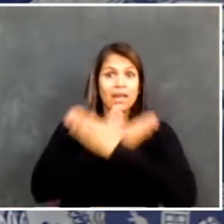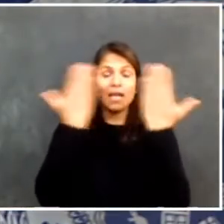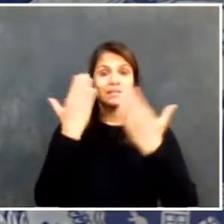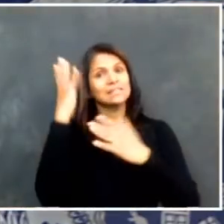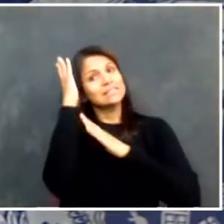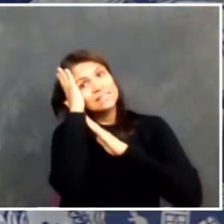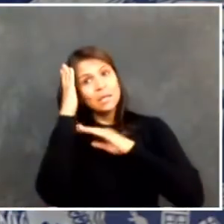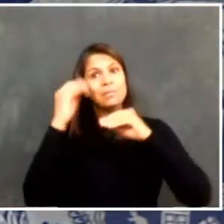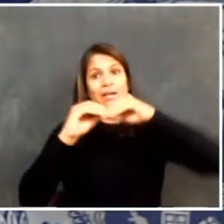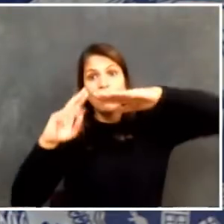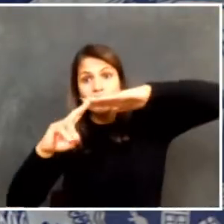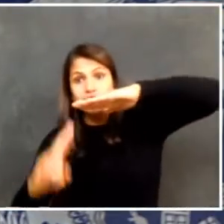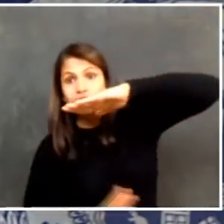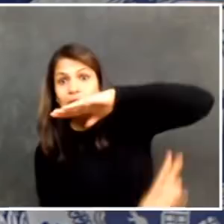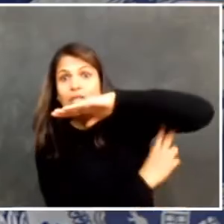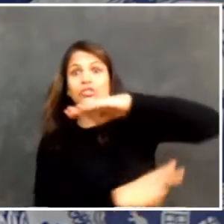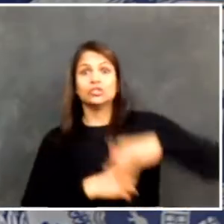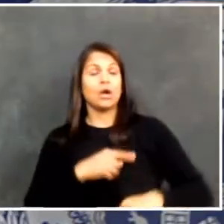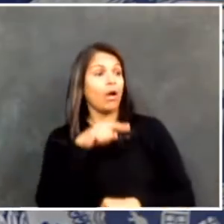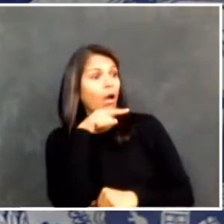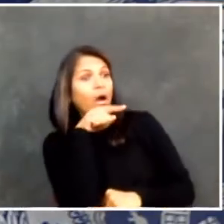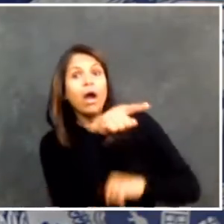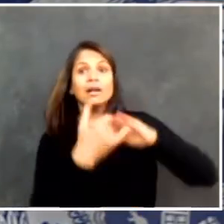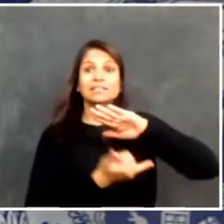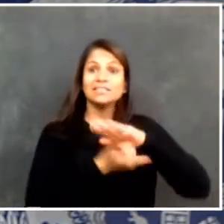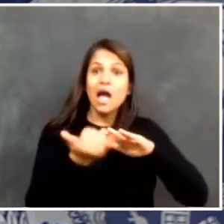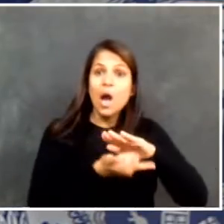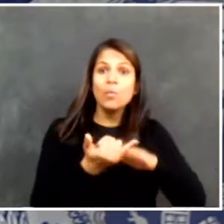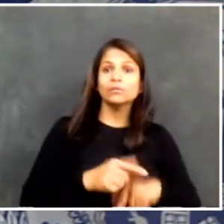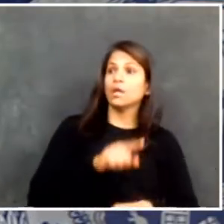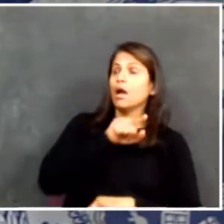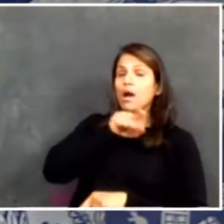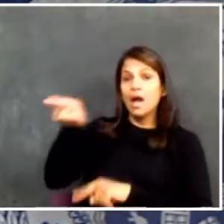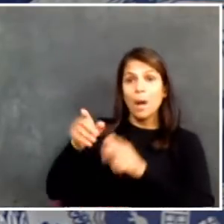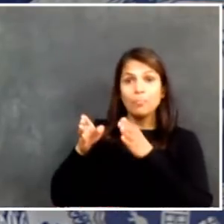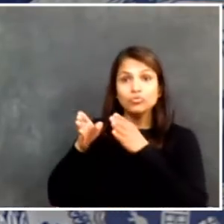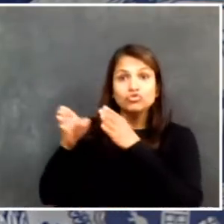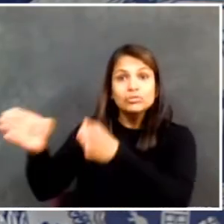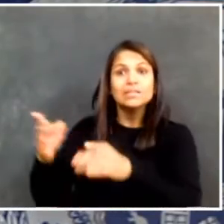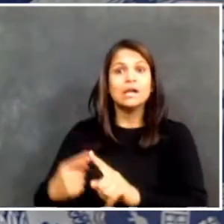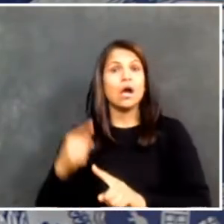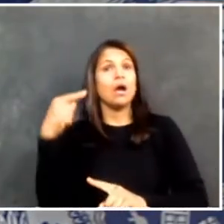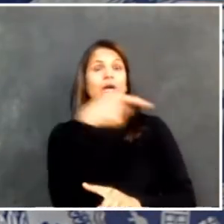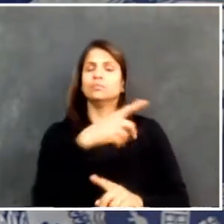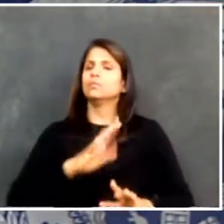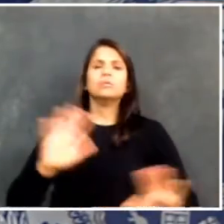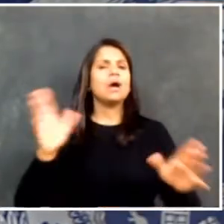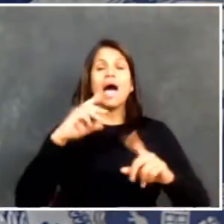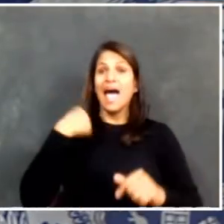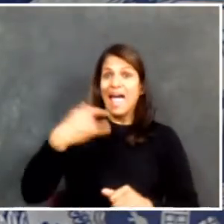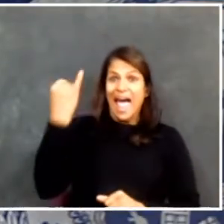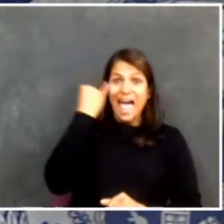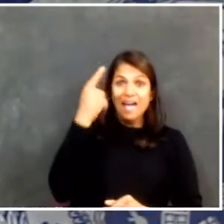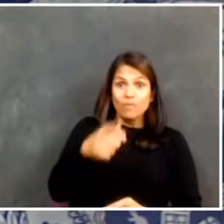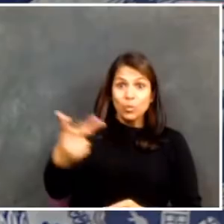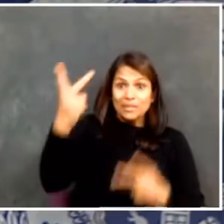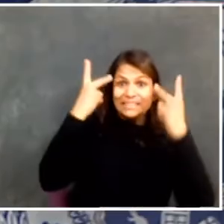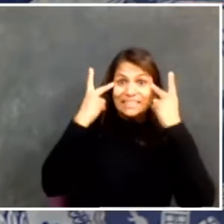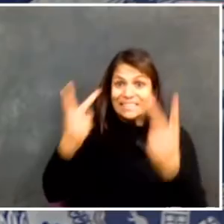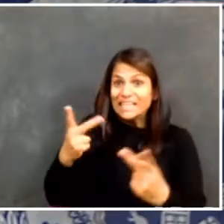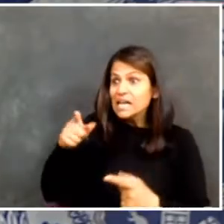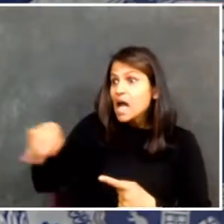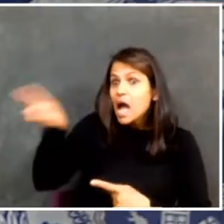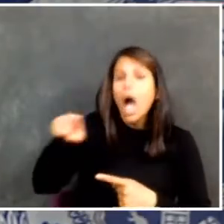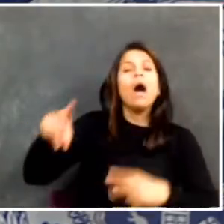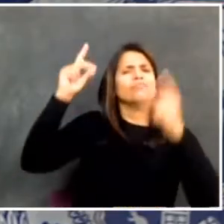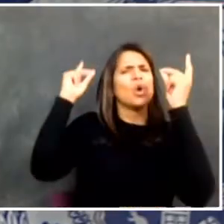permanent that is literally not tolerated, will not be tolerated. If you know of a location, if any New Yorker knows a location, call 311, and we will send out